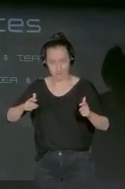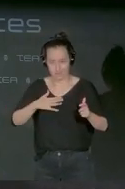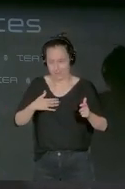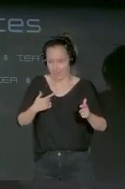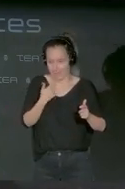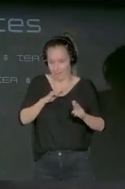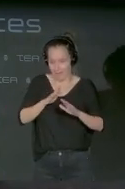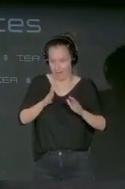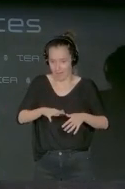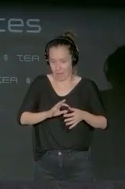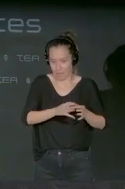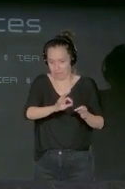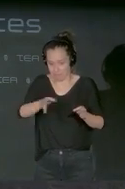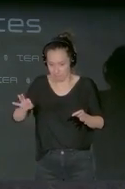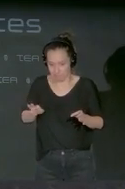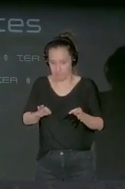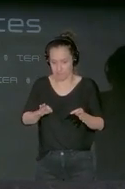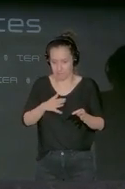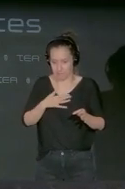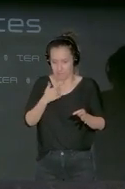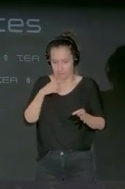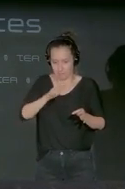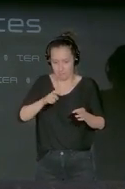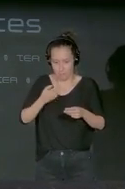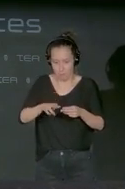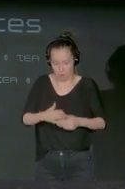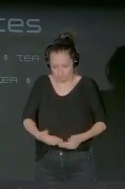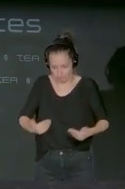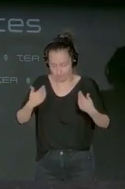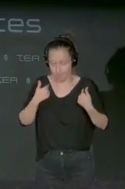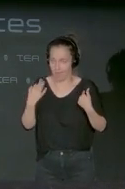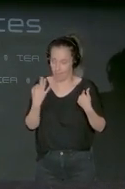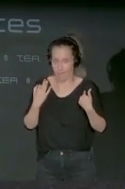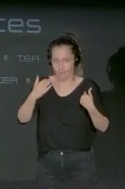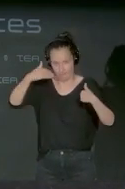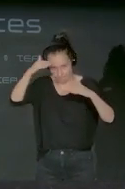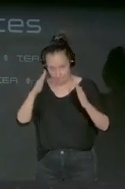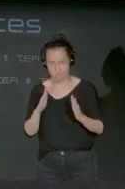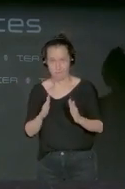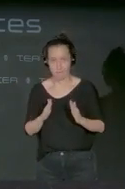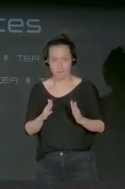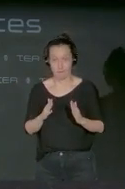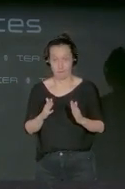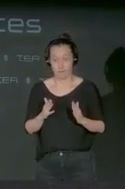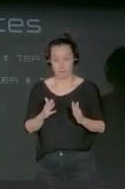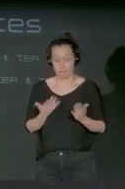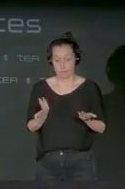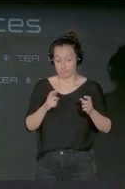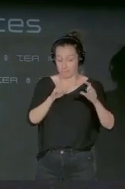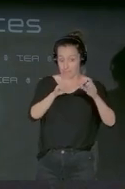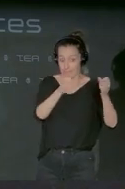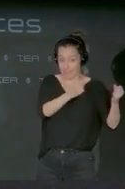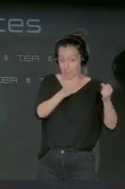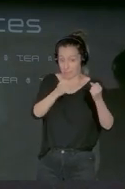que la agenda política preste atención al sector. Desde las